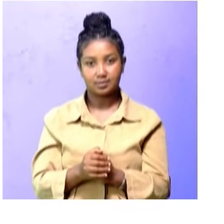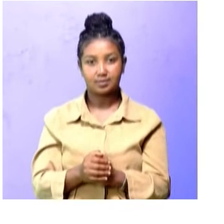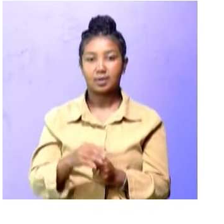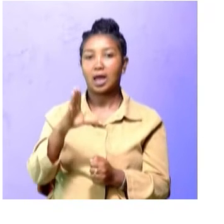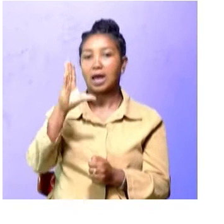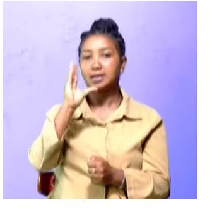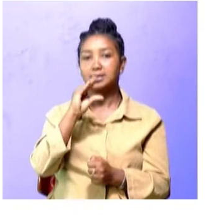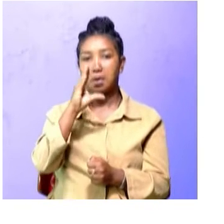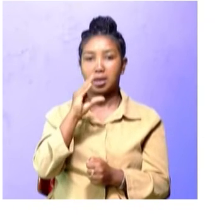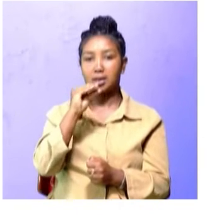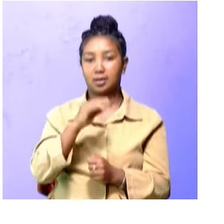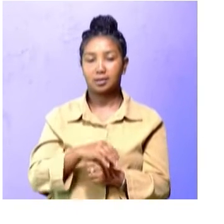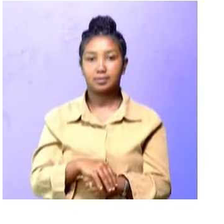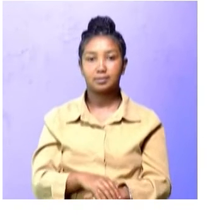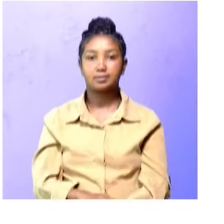speak